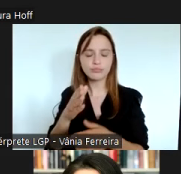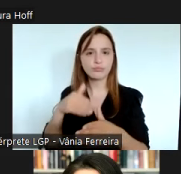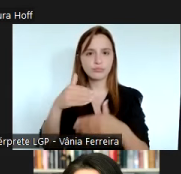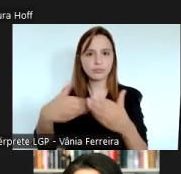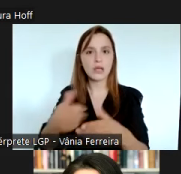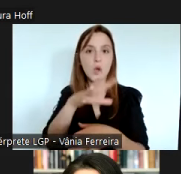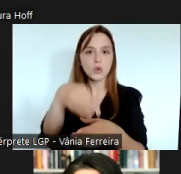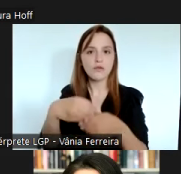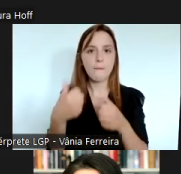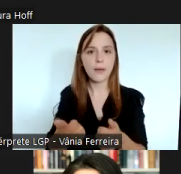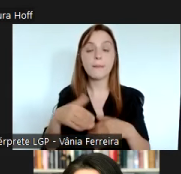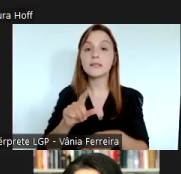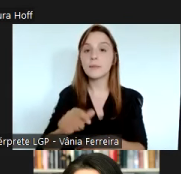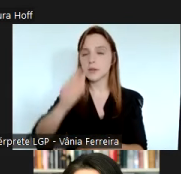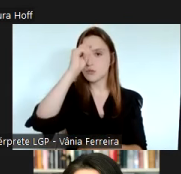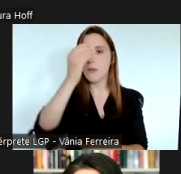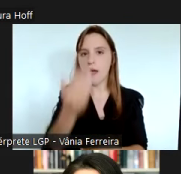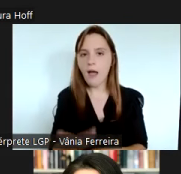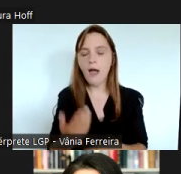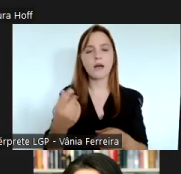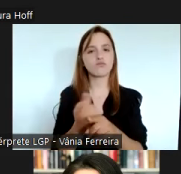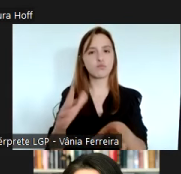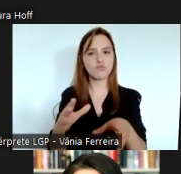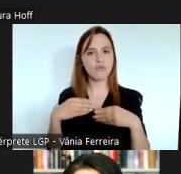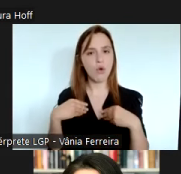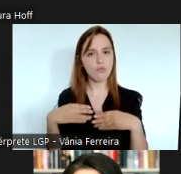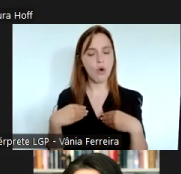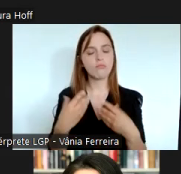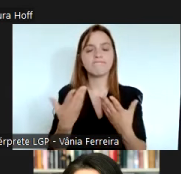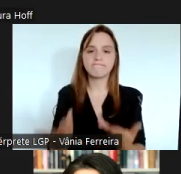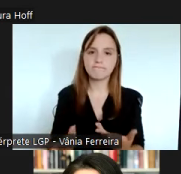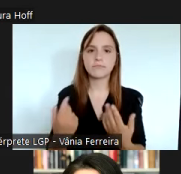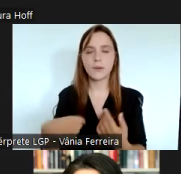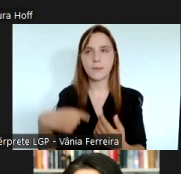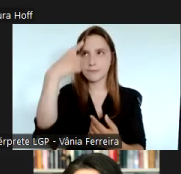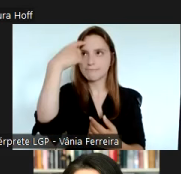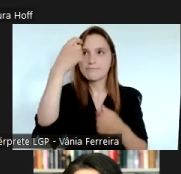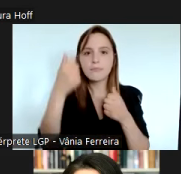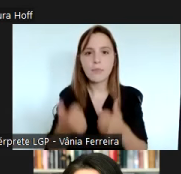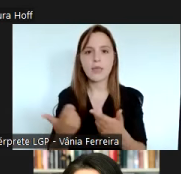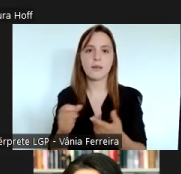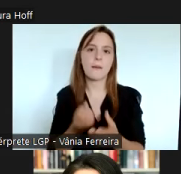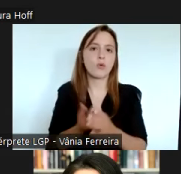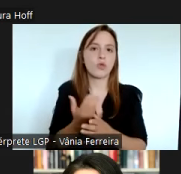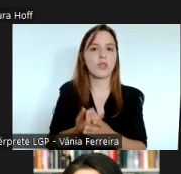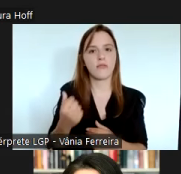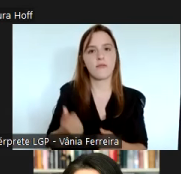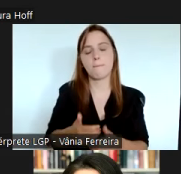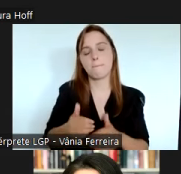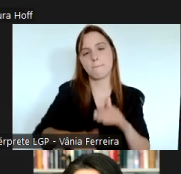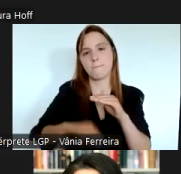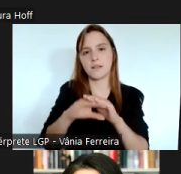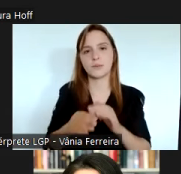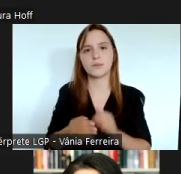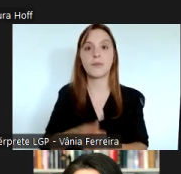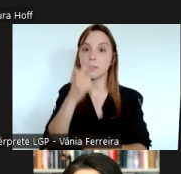as respectful and tolerating and, yeah, mindful and productive as possible for everyone that